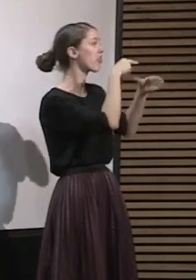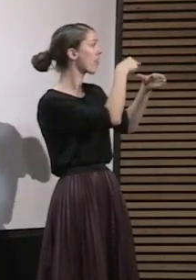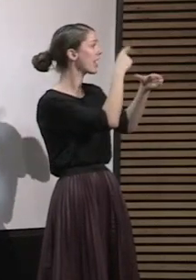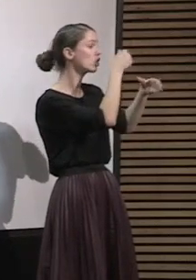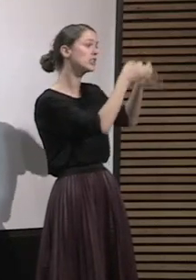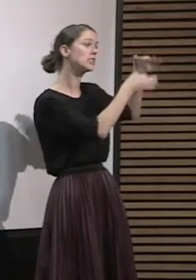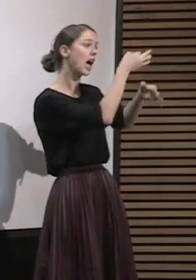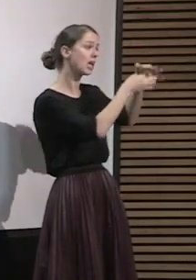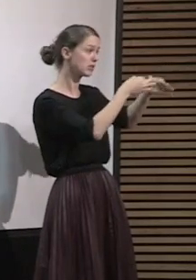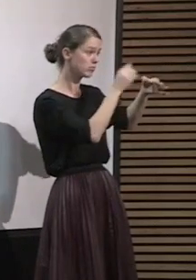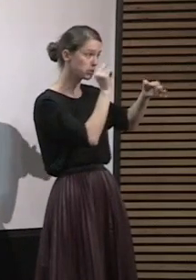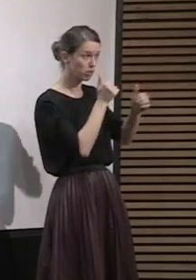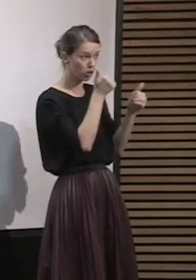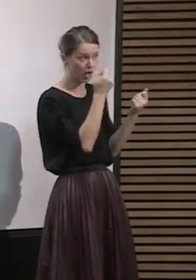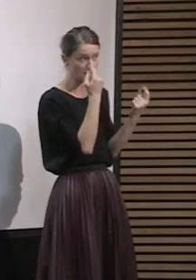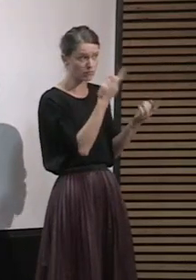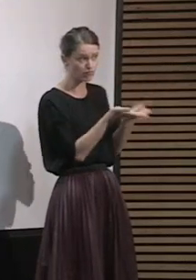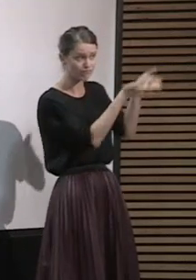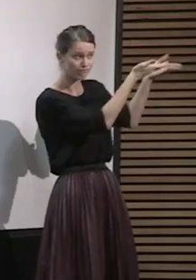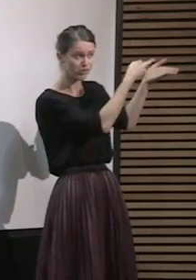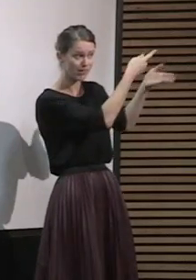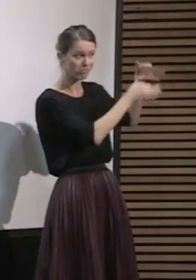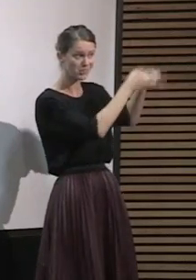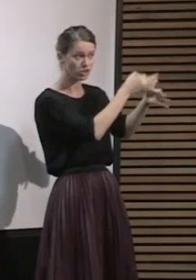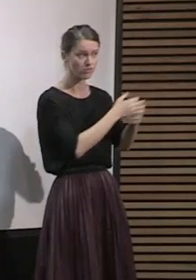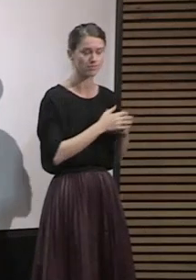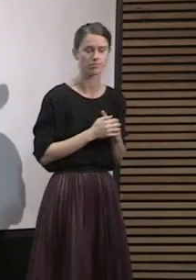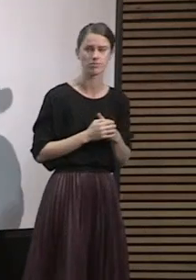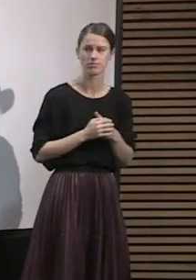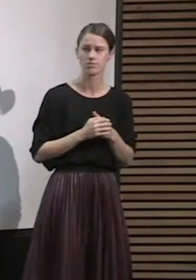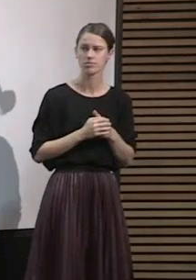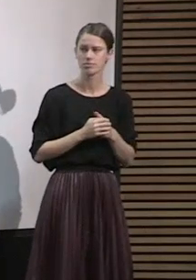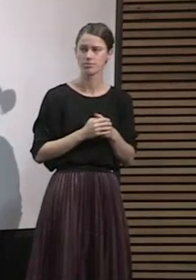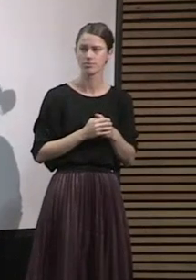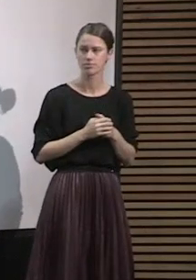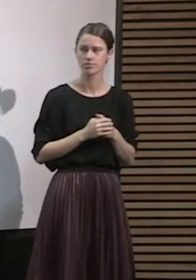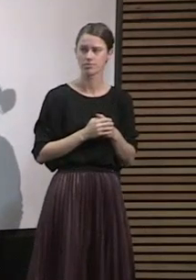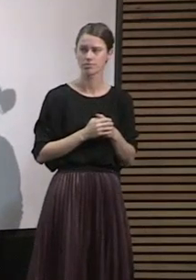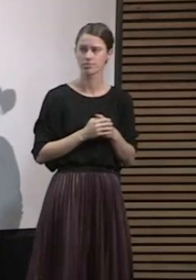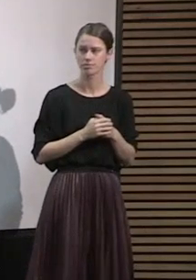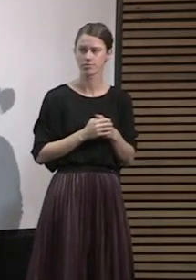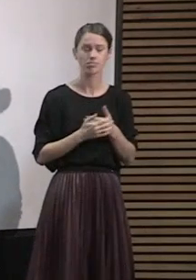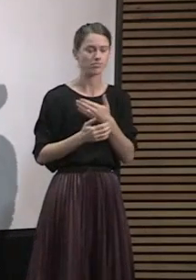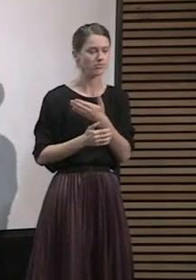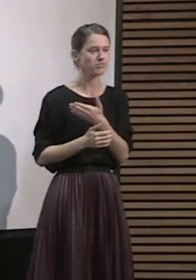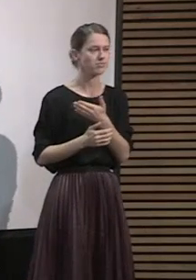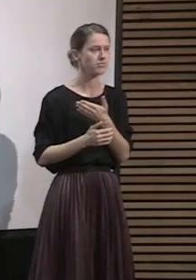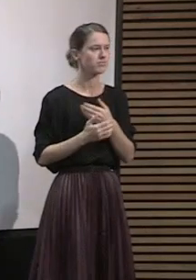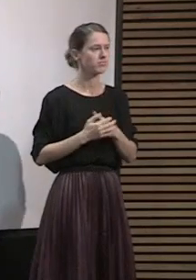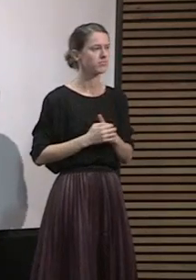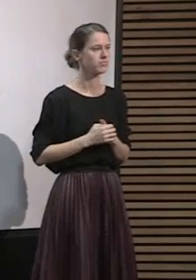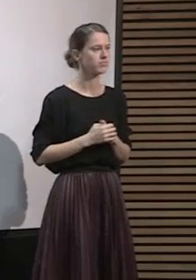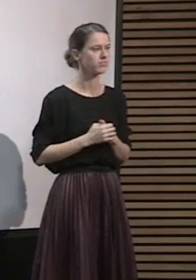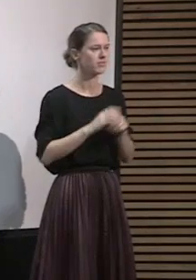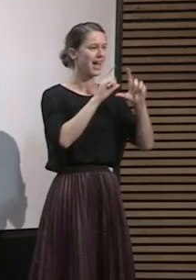course of action, given that would take the politics out of it? Yeah, and look, again, as I say, the most important, and I think it's not an unfair statement, the most important thing